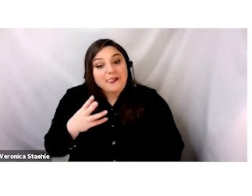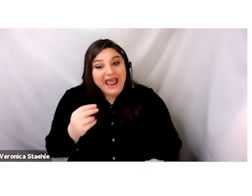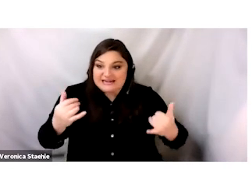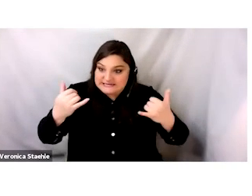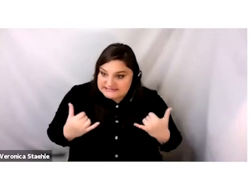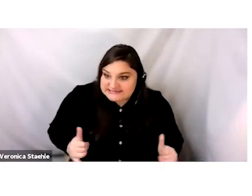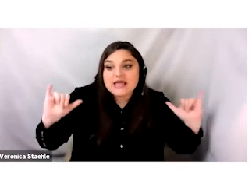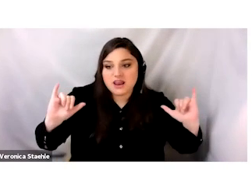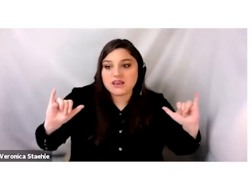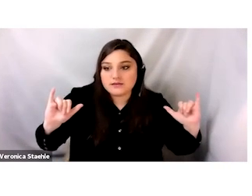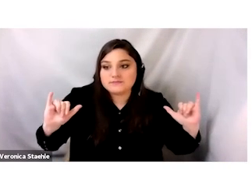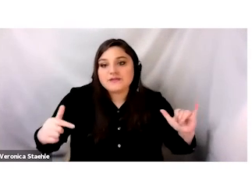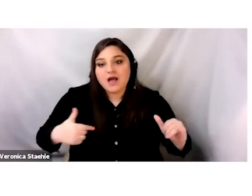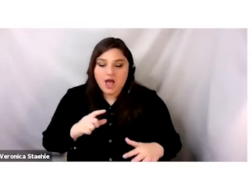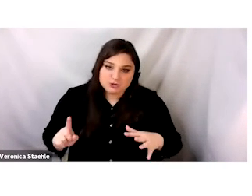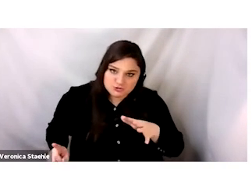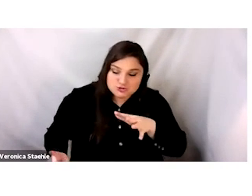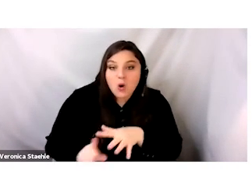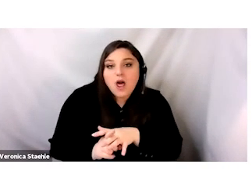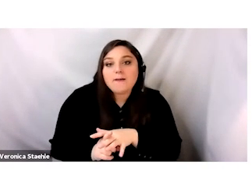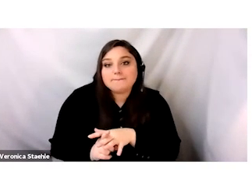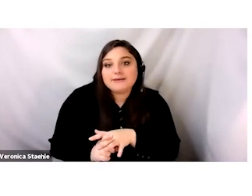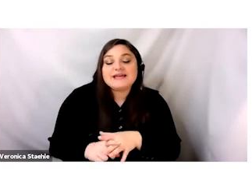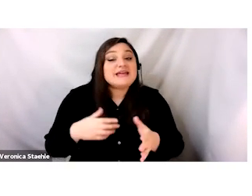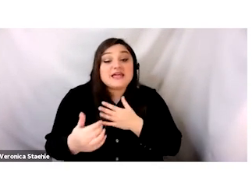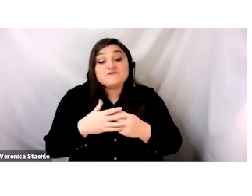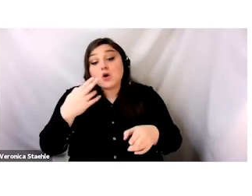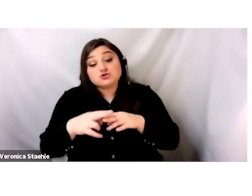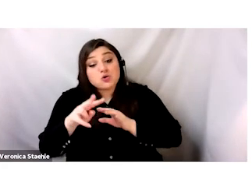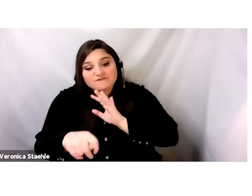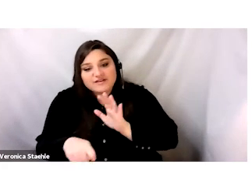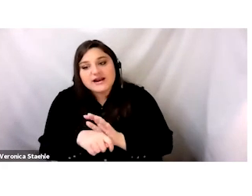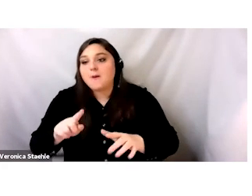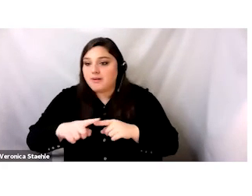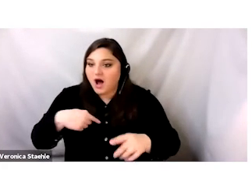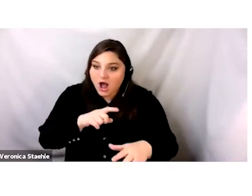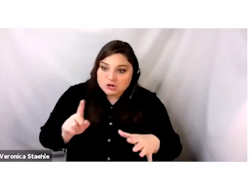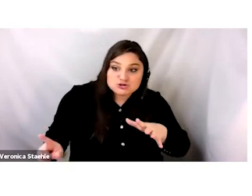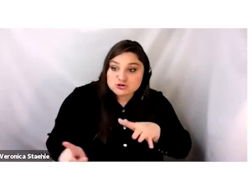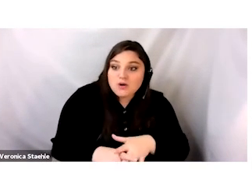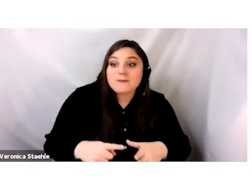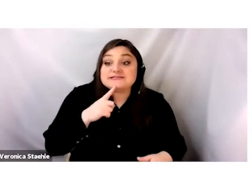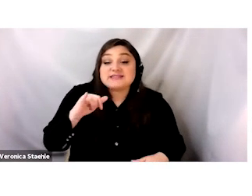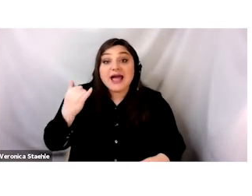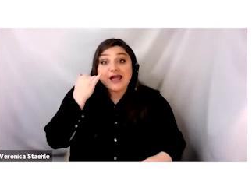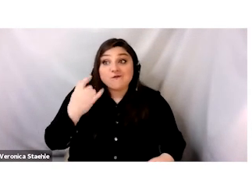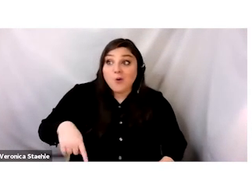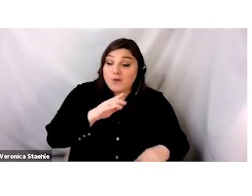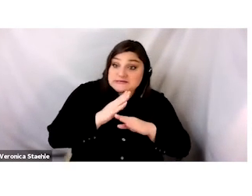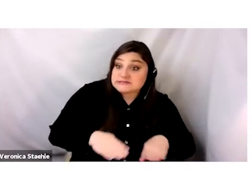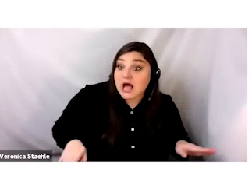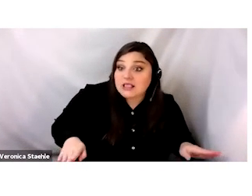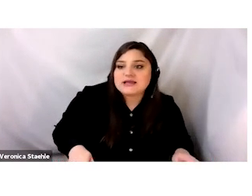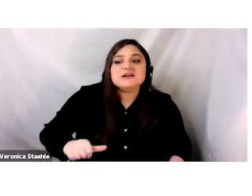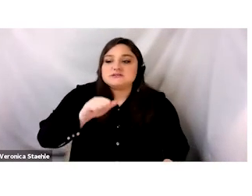that space. It was a short video and saying silence doesn't help anyone. And I know we're exhausted,